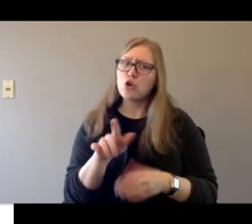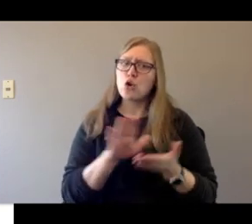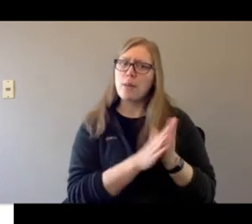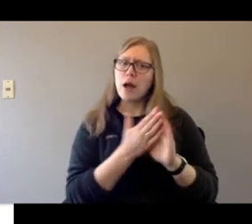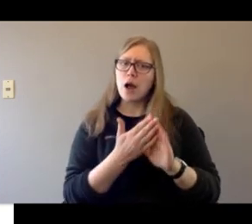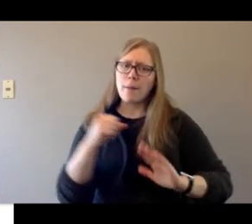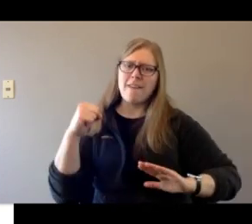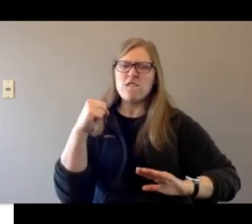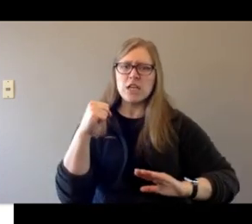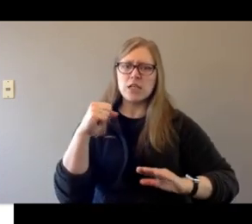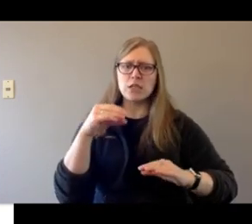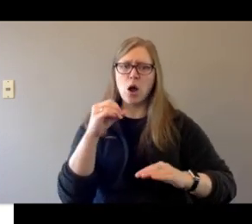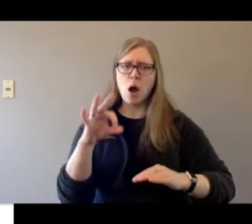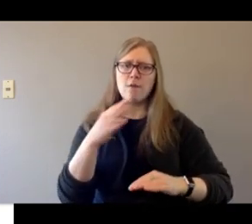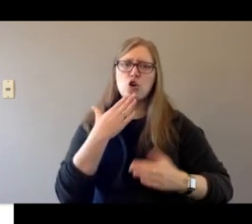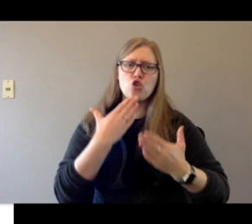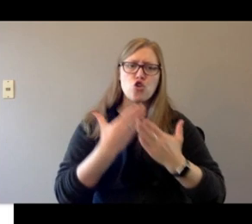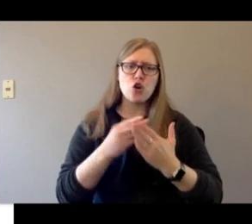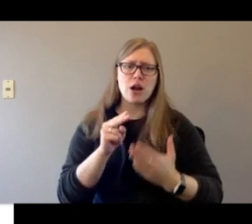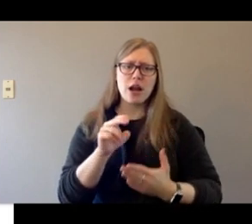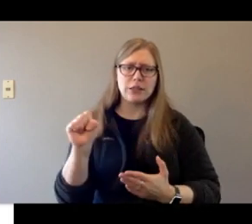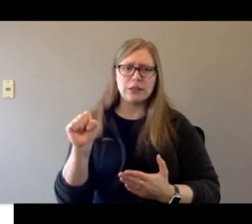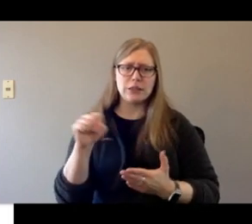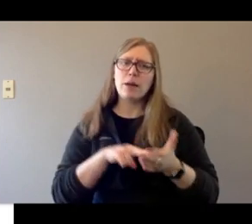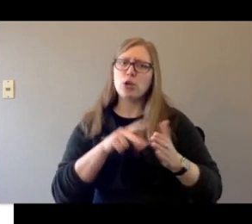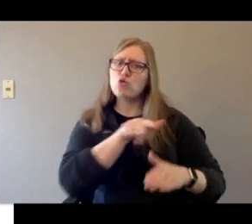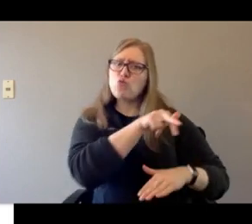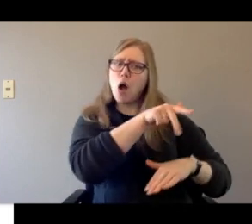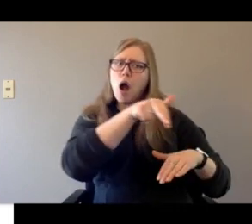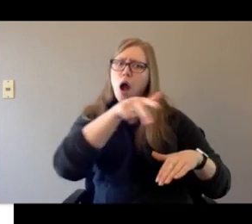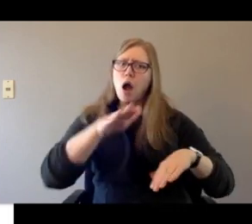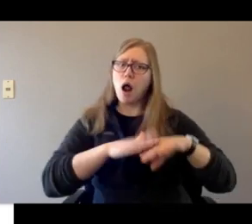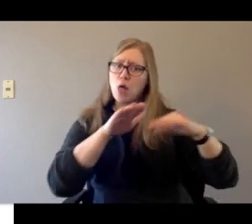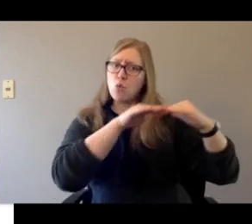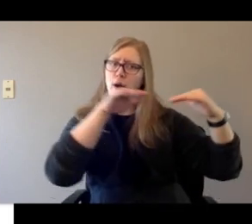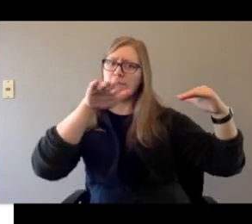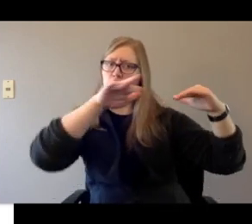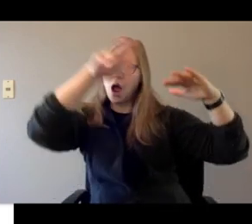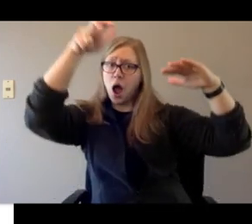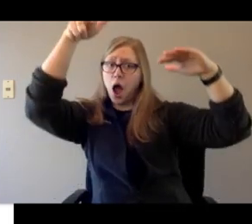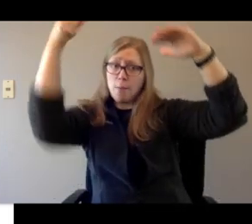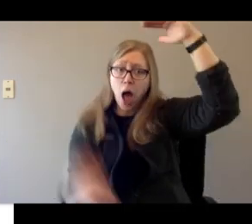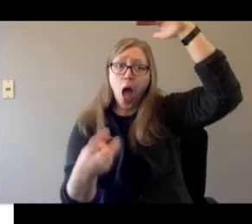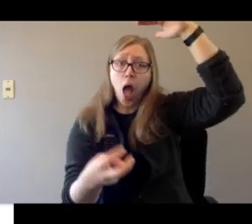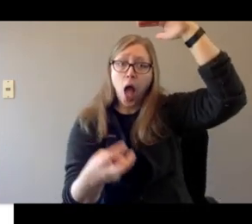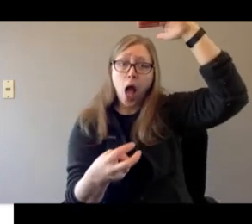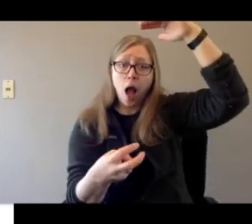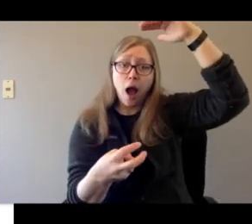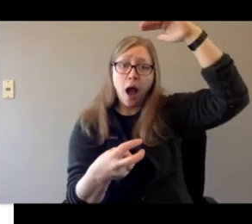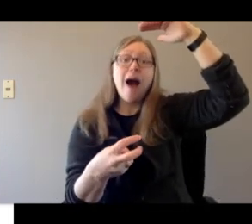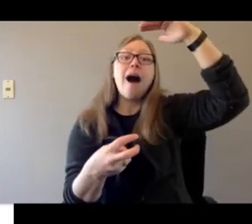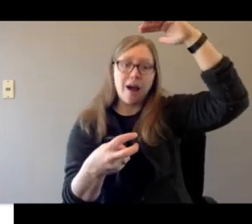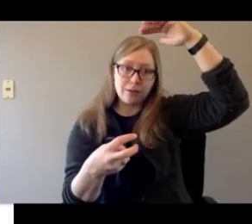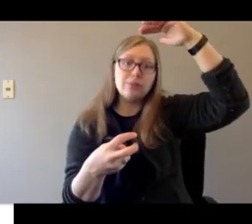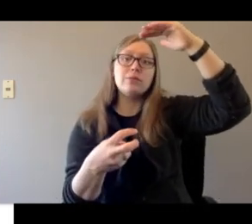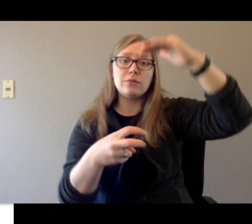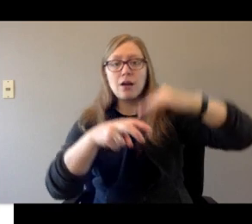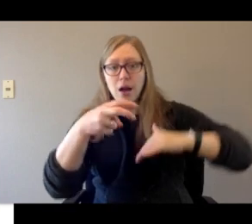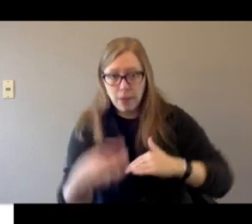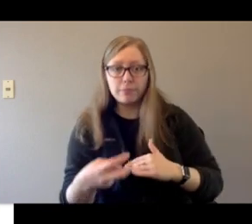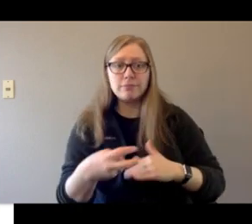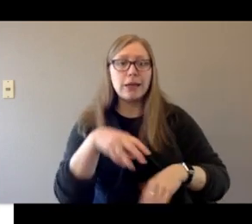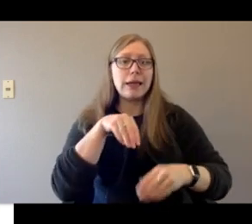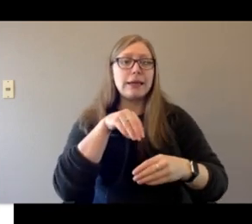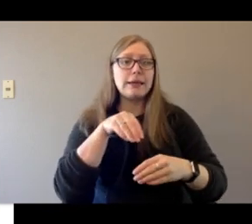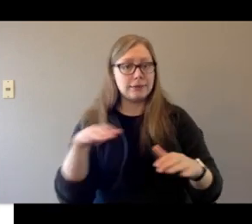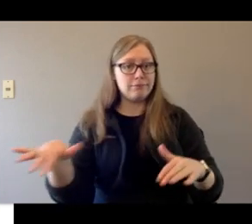you become the fist of goodness, you run along rooftops. And when you run along rooftops, you fall into a dinner party. Don't